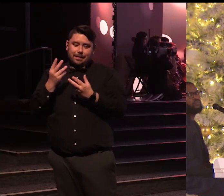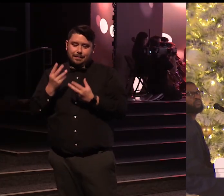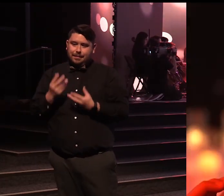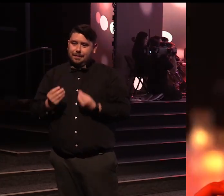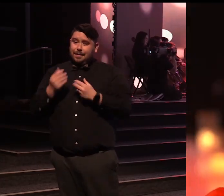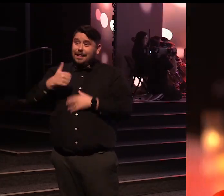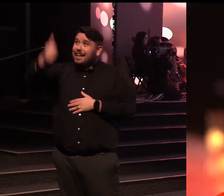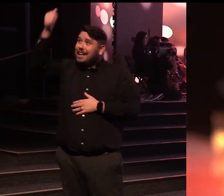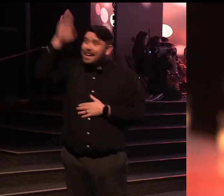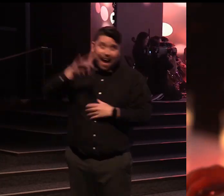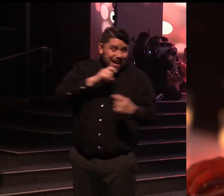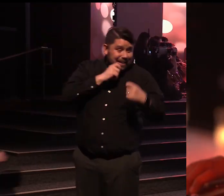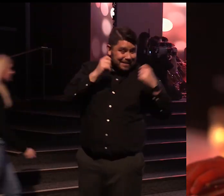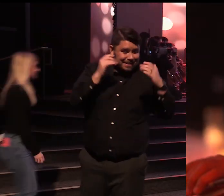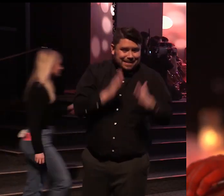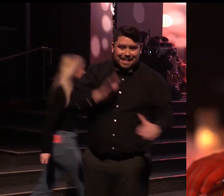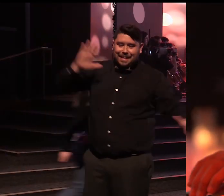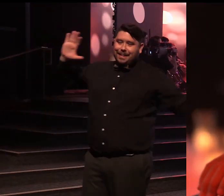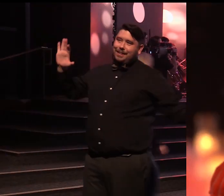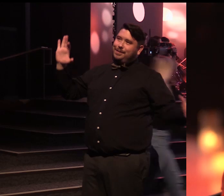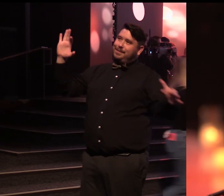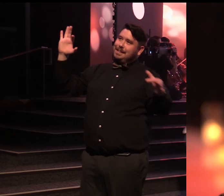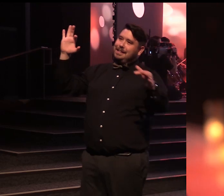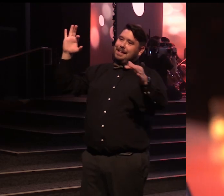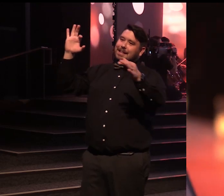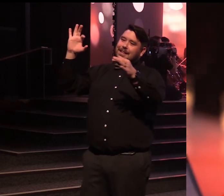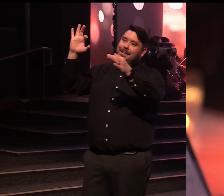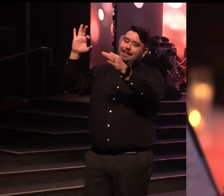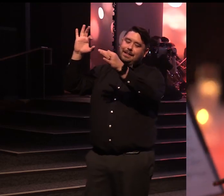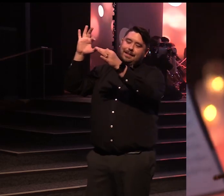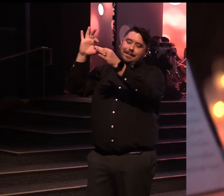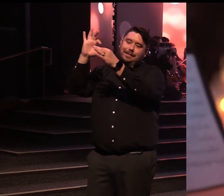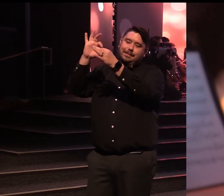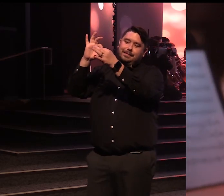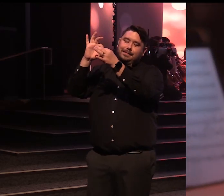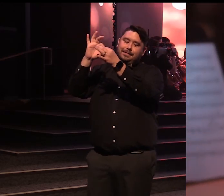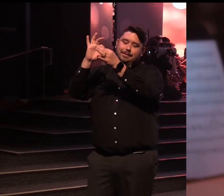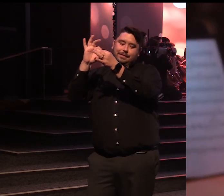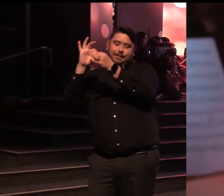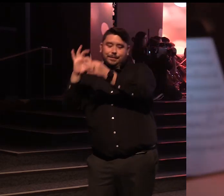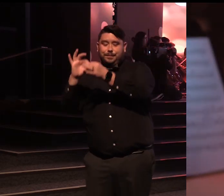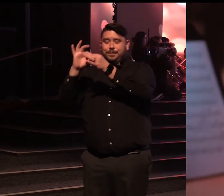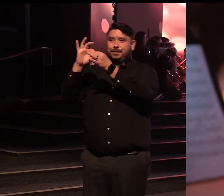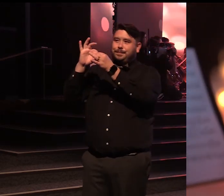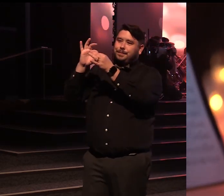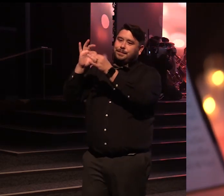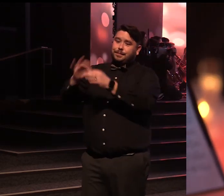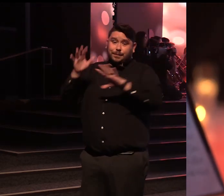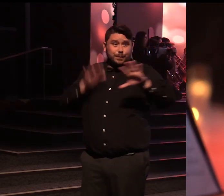mild, God and sinners reconciled.